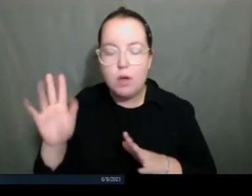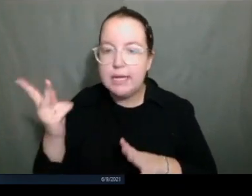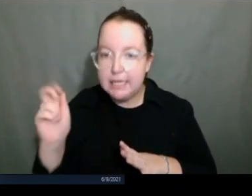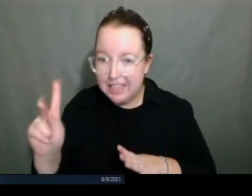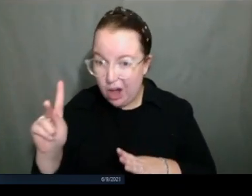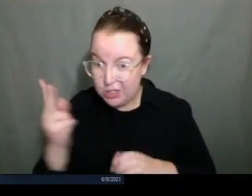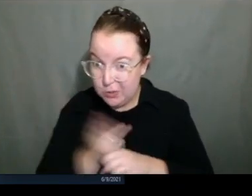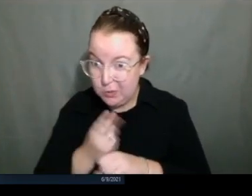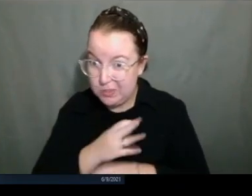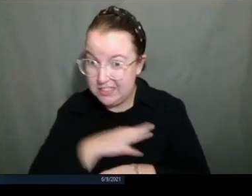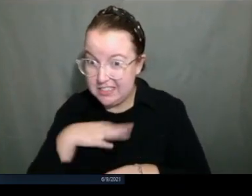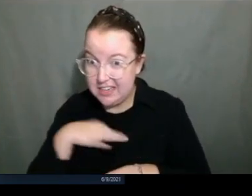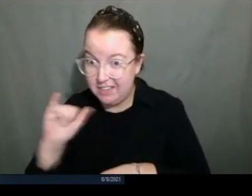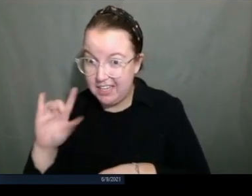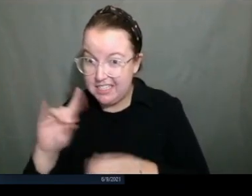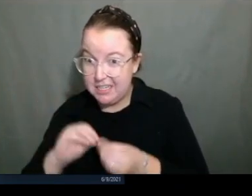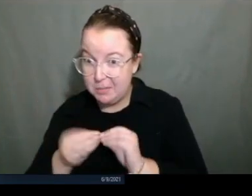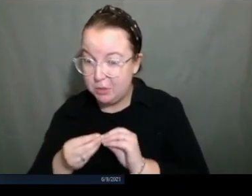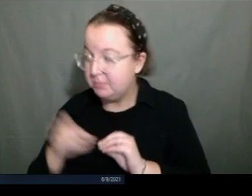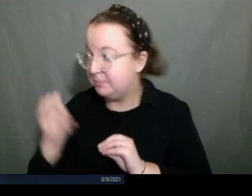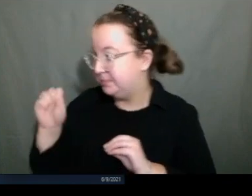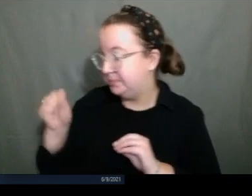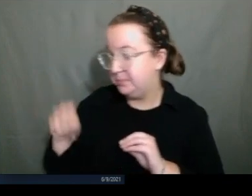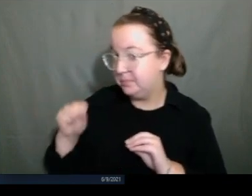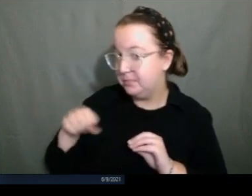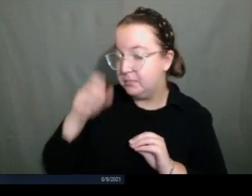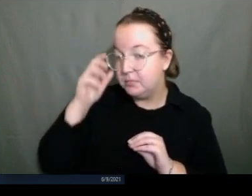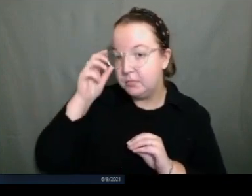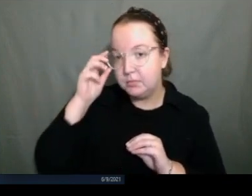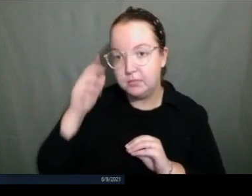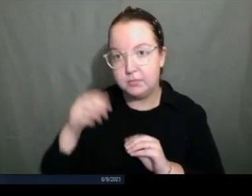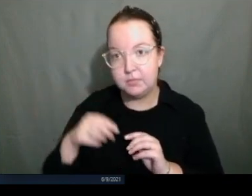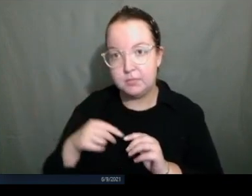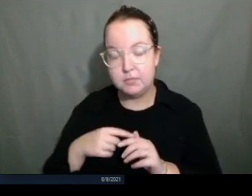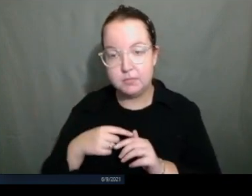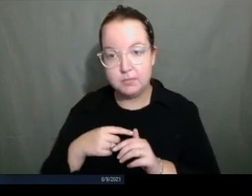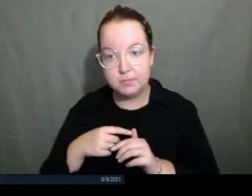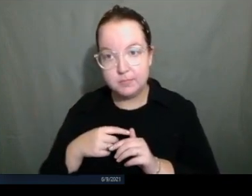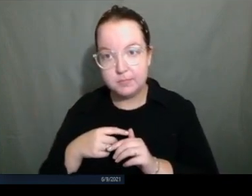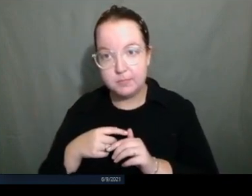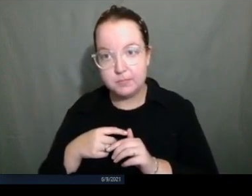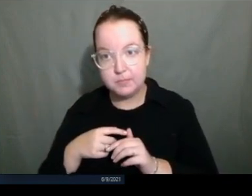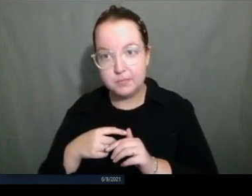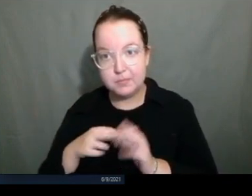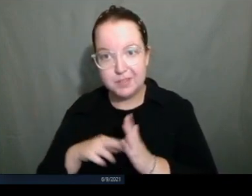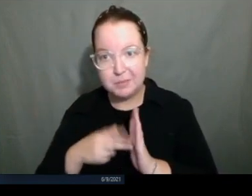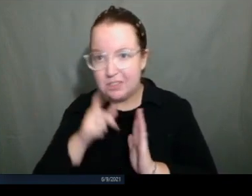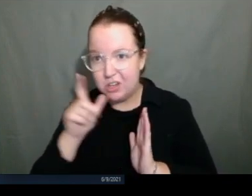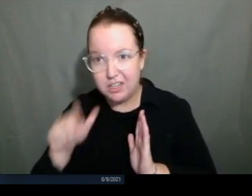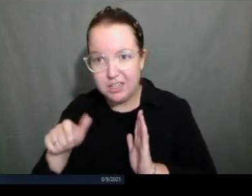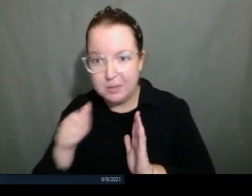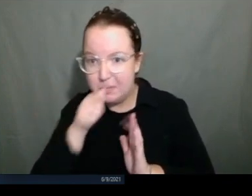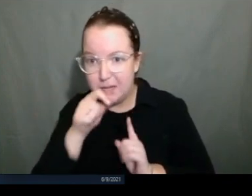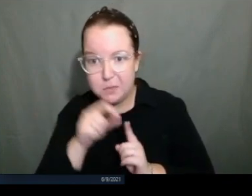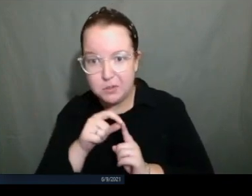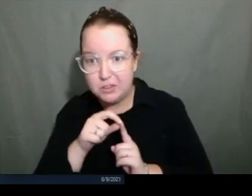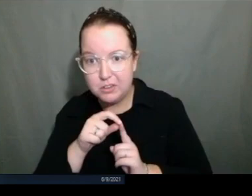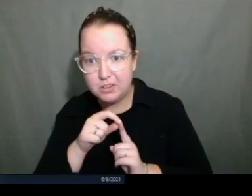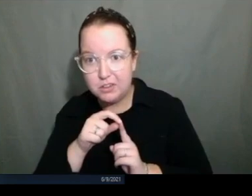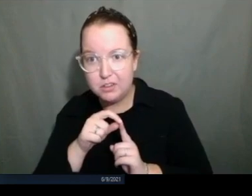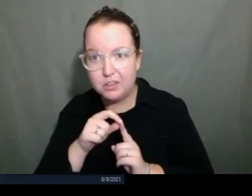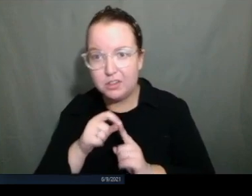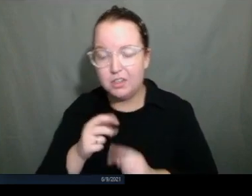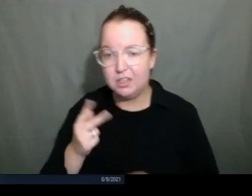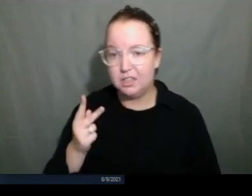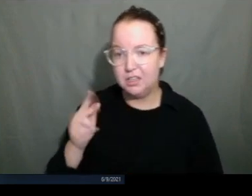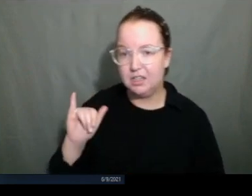employee ID numbers, right? Correct. Yep. And then it's whatever, so therefore they don't need a password. So the